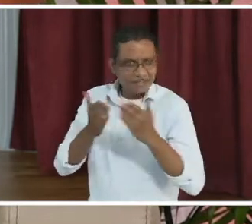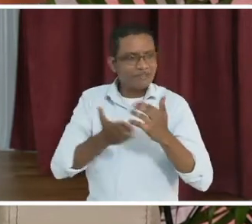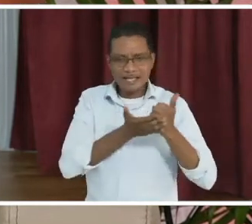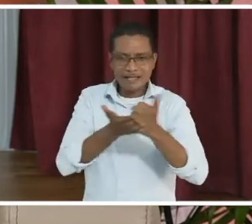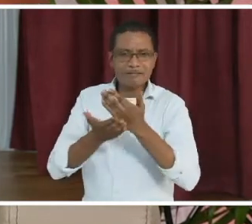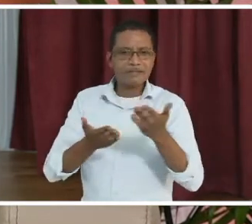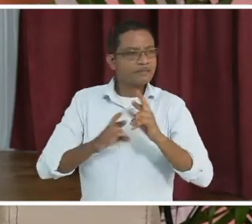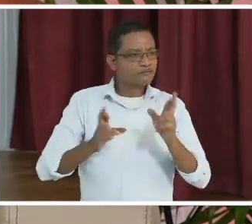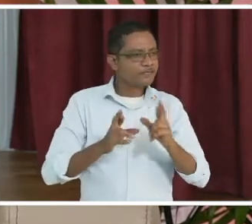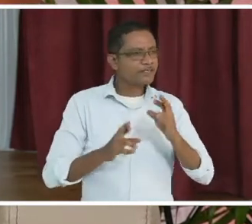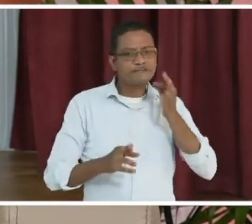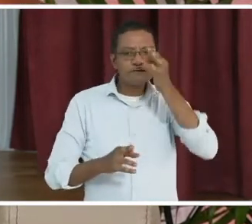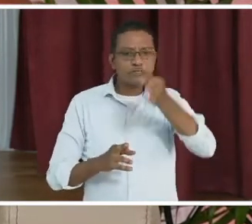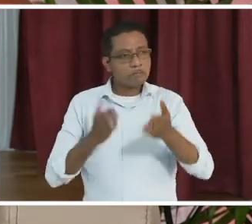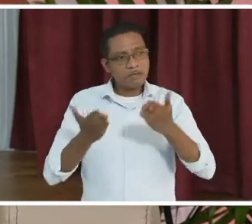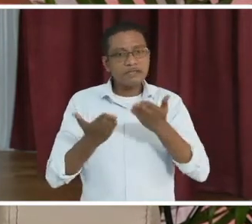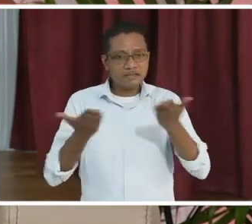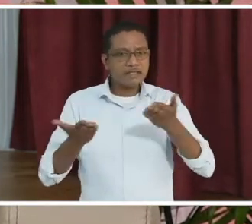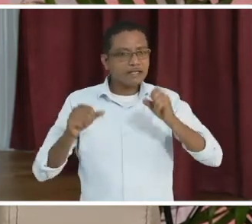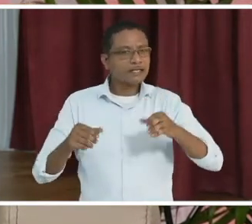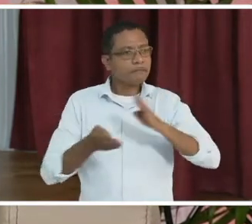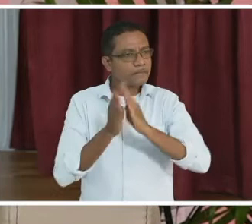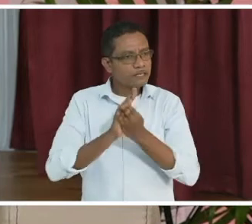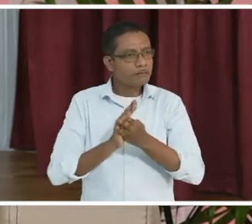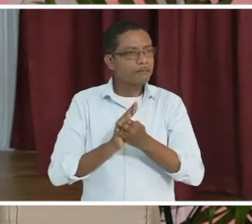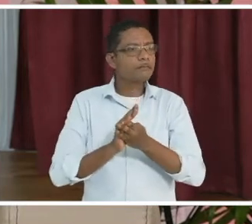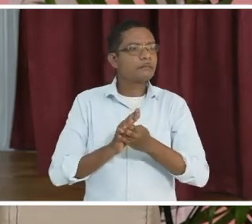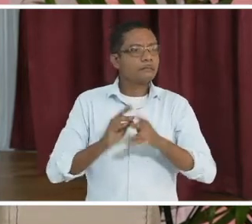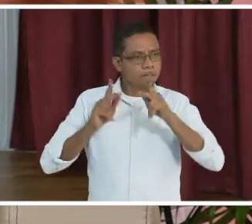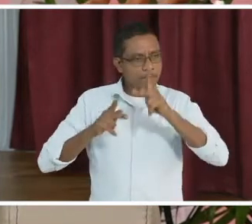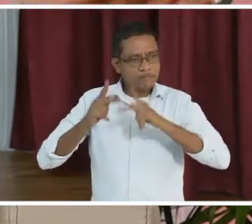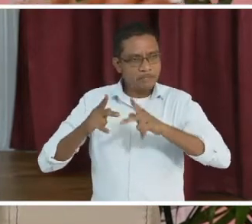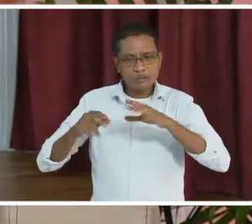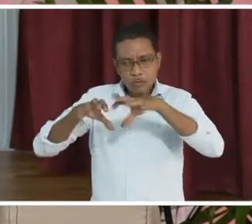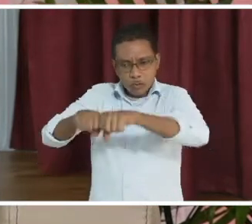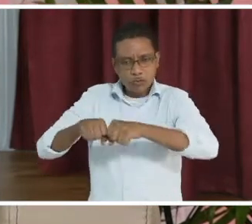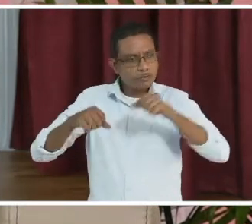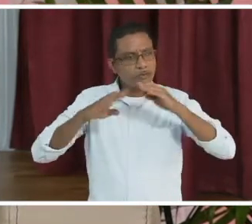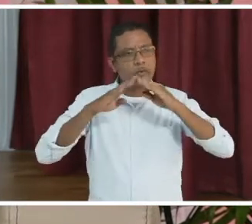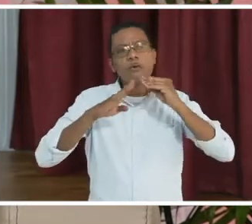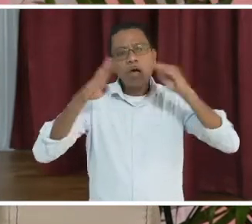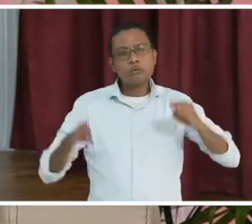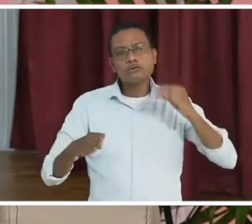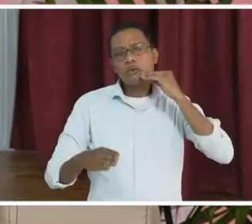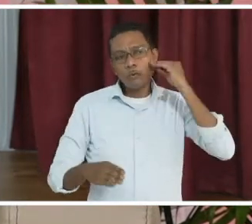And in that case, that means you're going to have a lot more clientele, a lot more applications than in comparison to the Ttmf. Yes. When we're